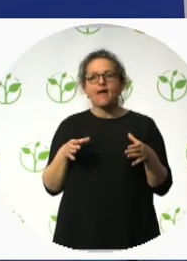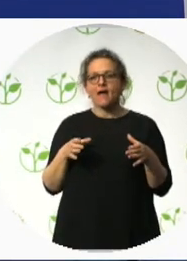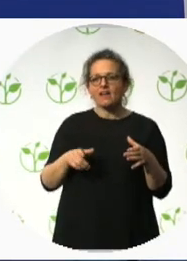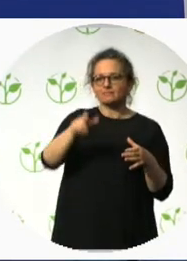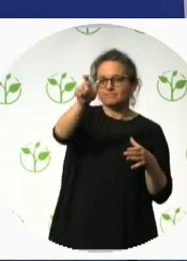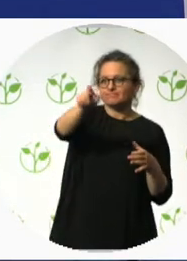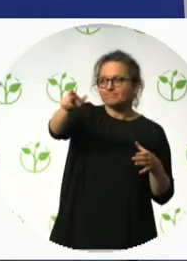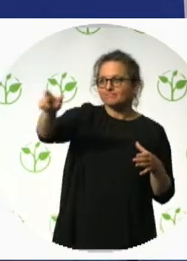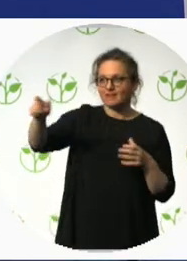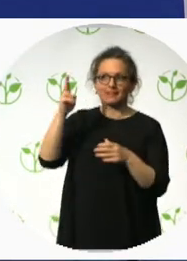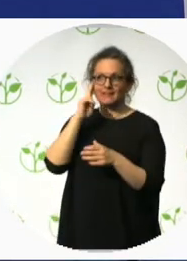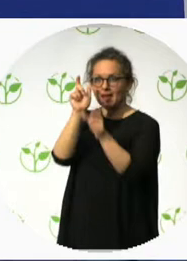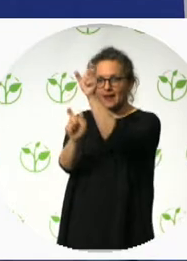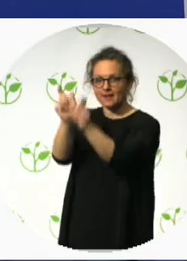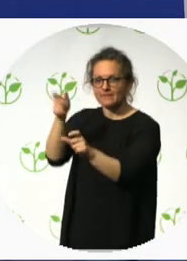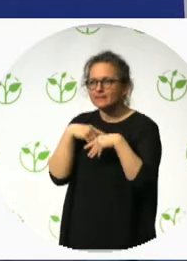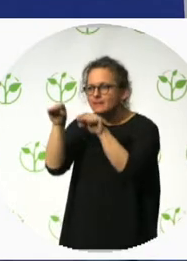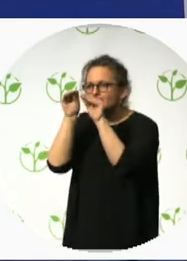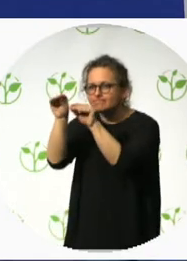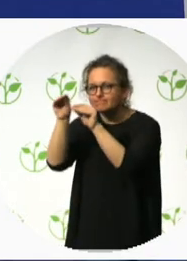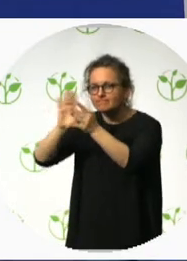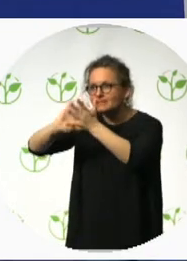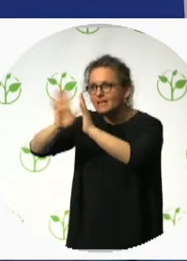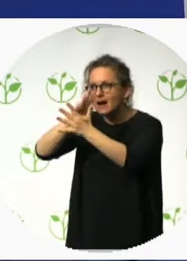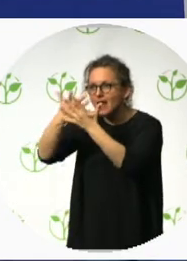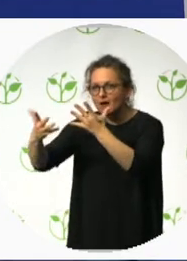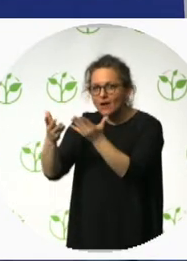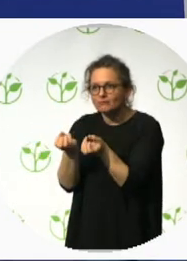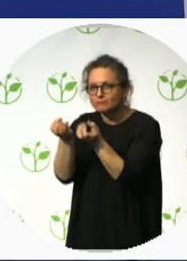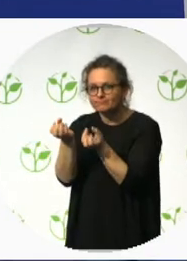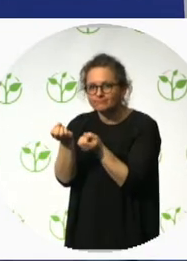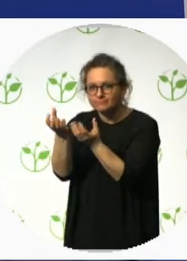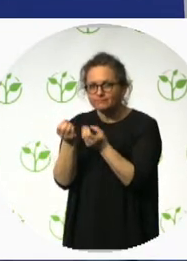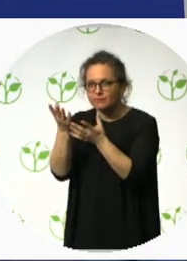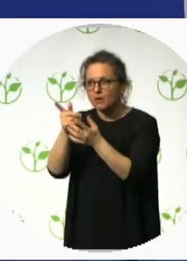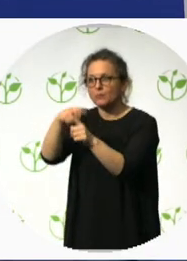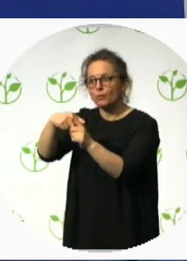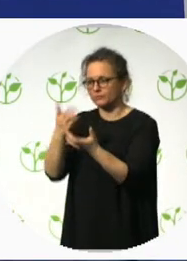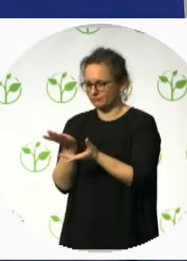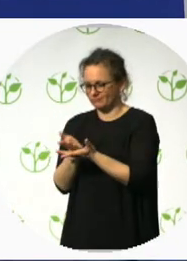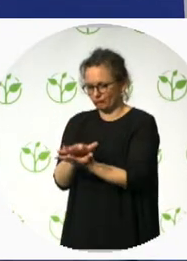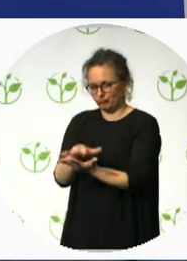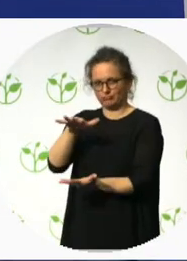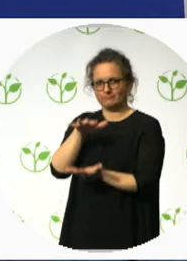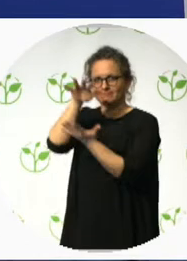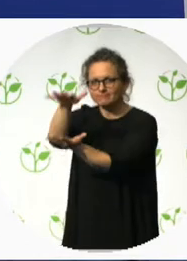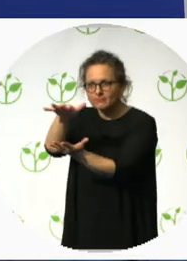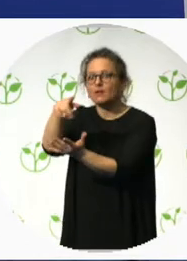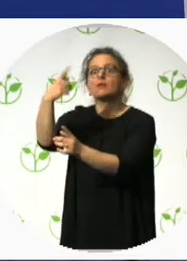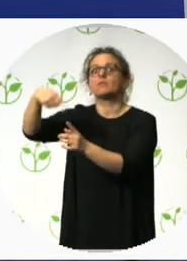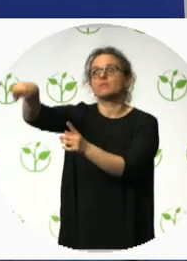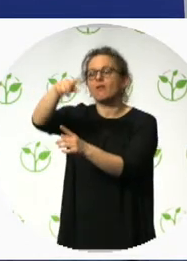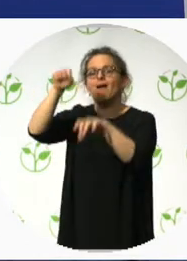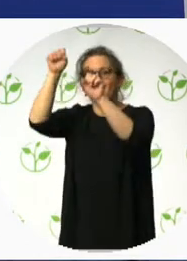sign language documentation, will help them to will empower them to promote sign language and deaf